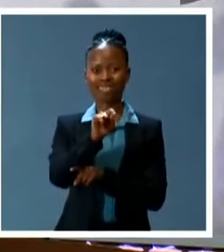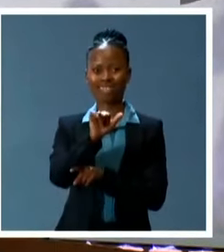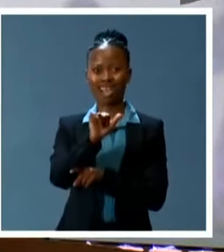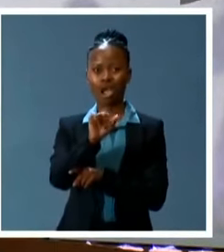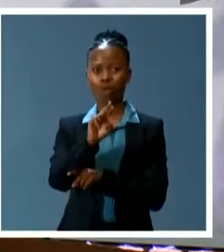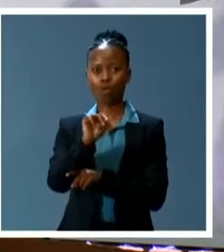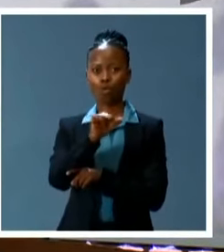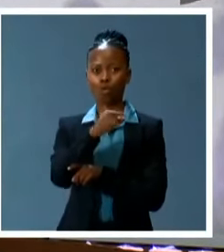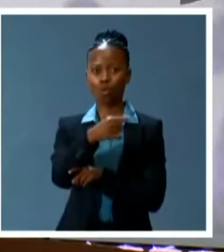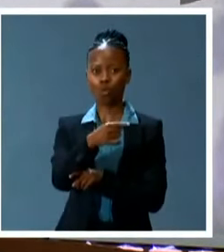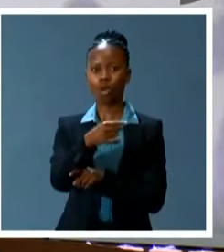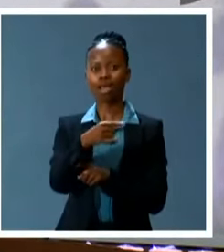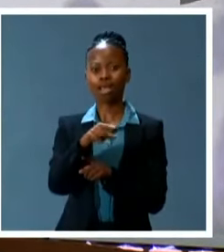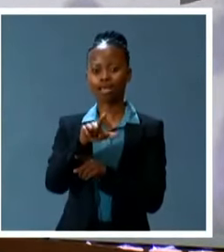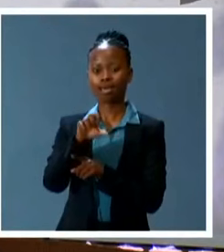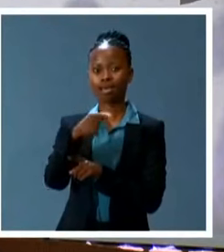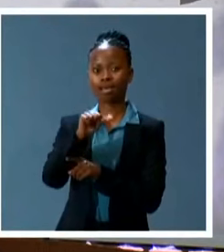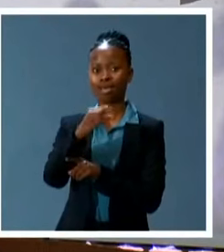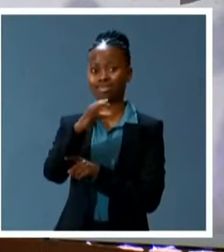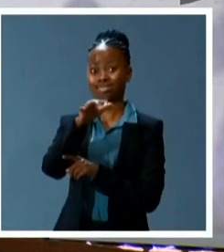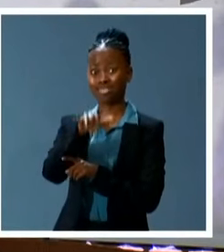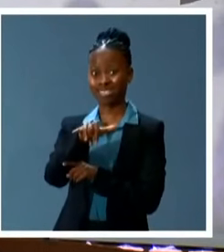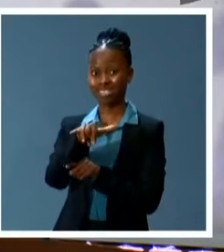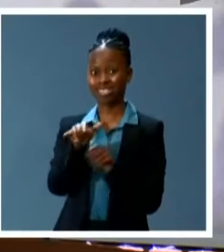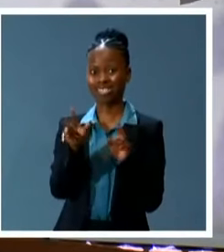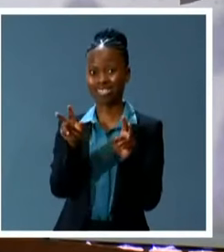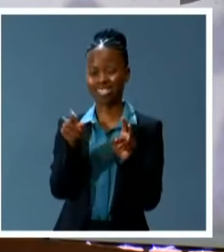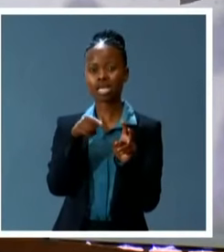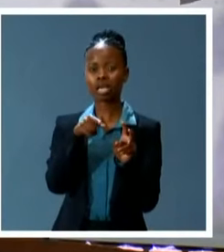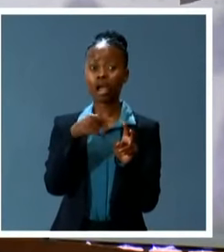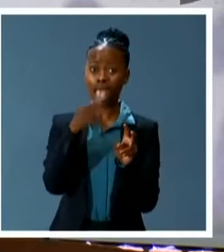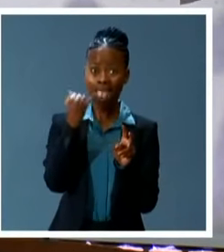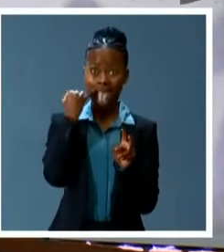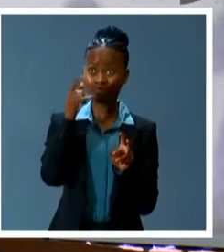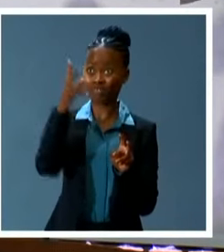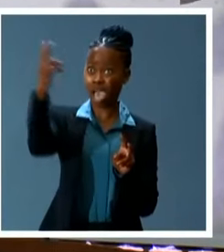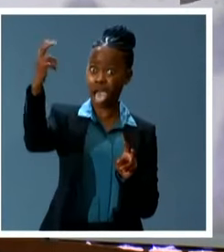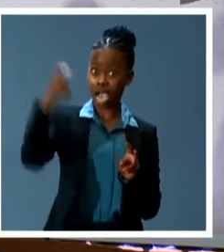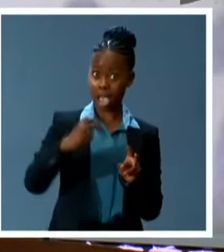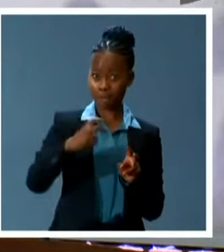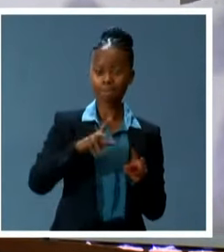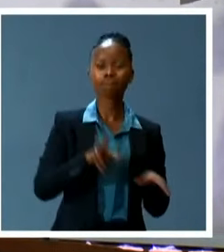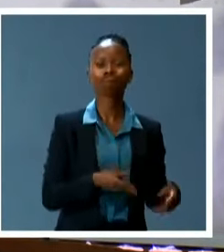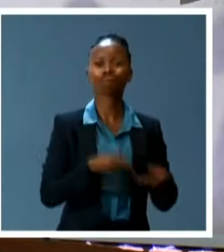when you can travel again soon, we'll be able to hand it to you in person. Mr. Guterres, thank you so